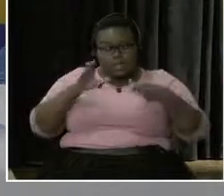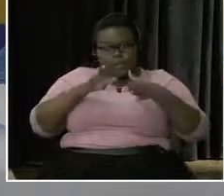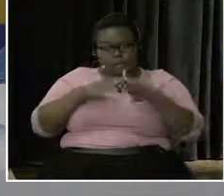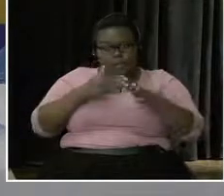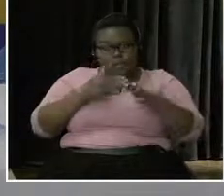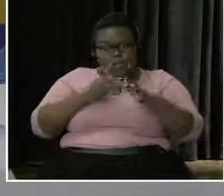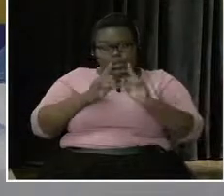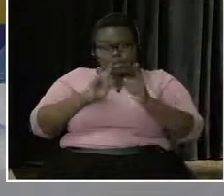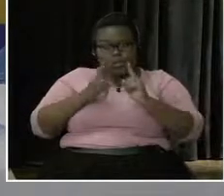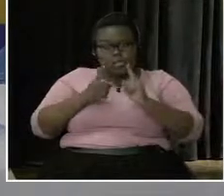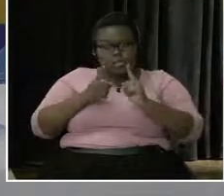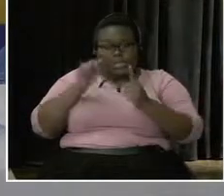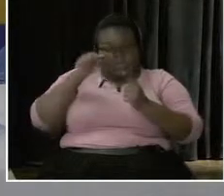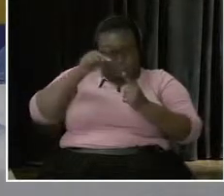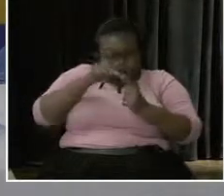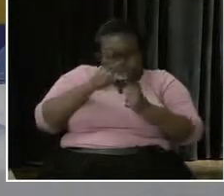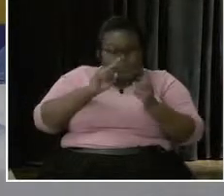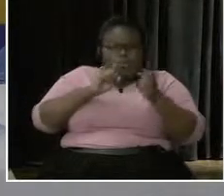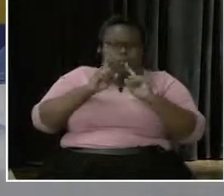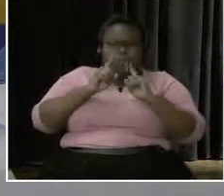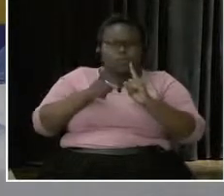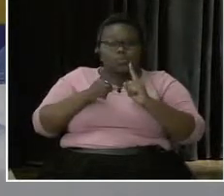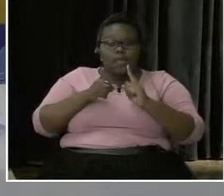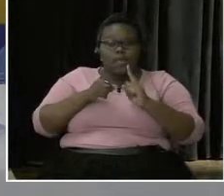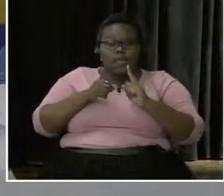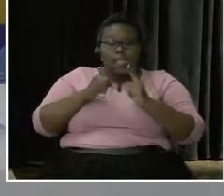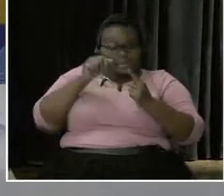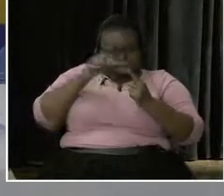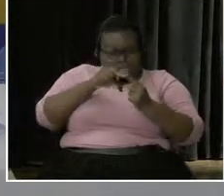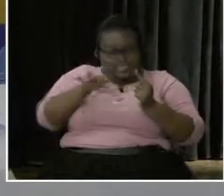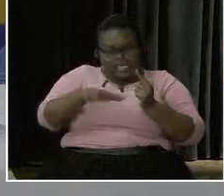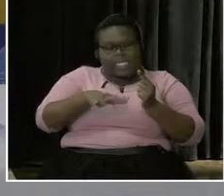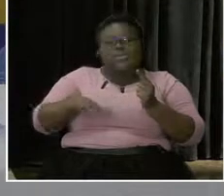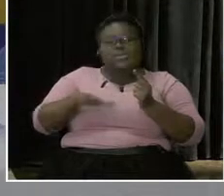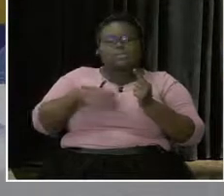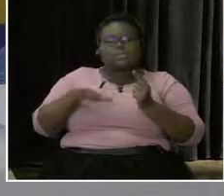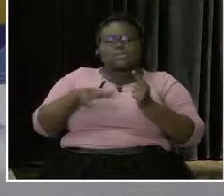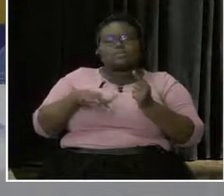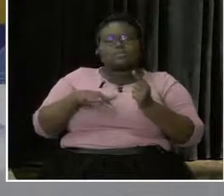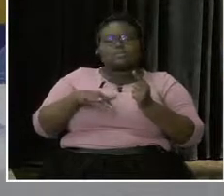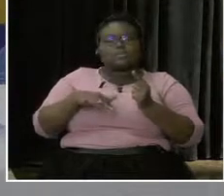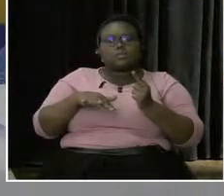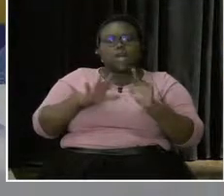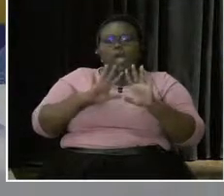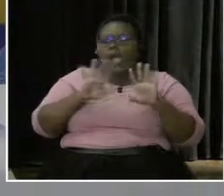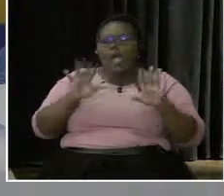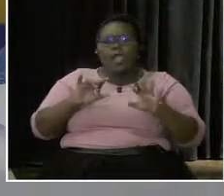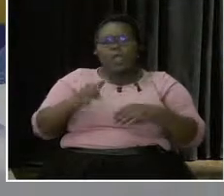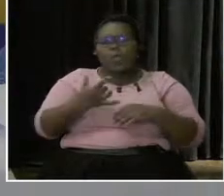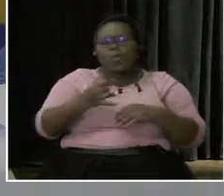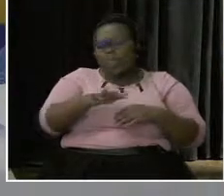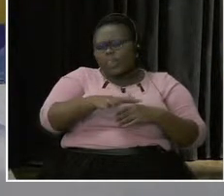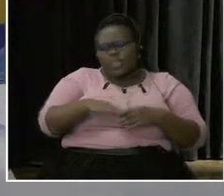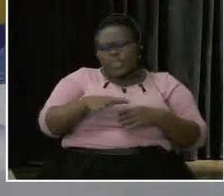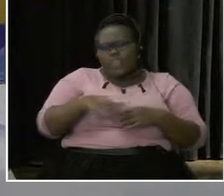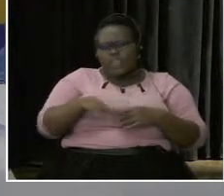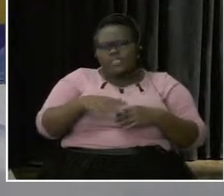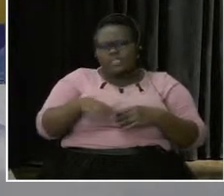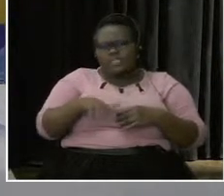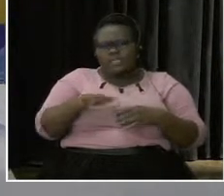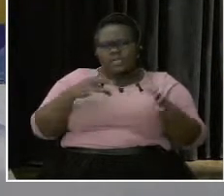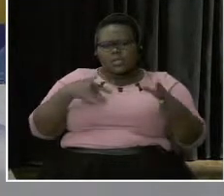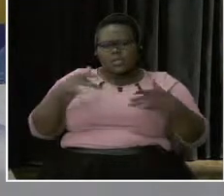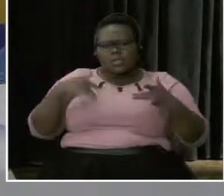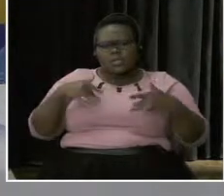only specifically mentioning specific areas, not all the areas. If she's concerned